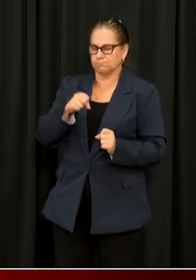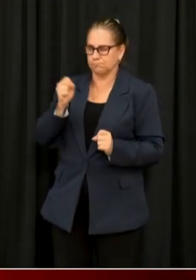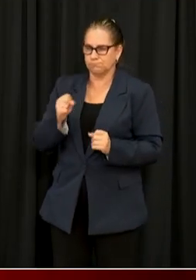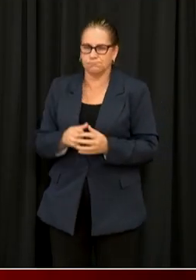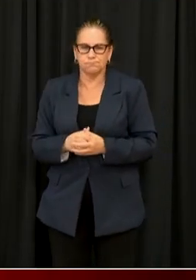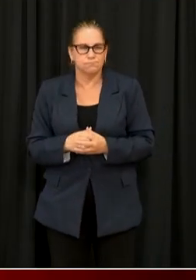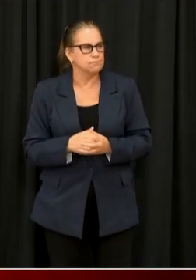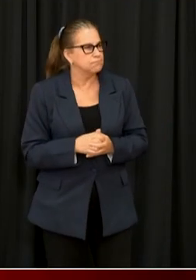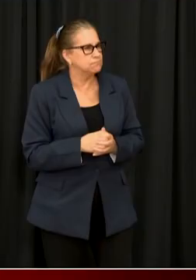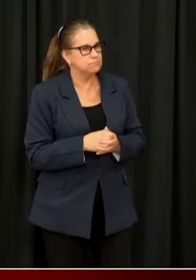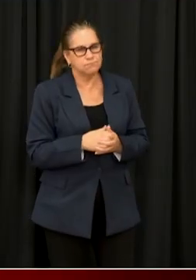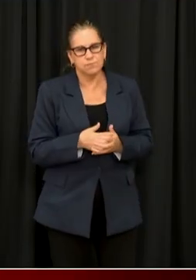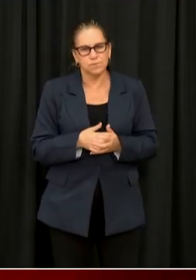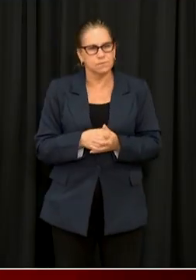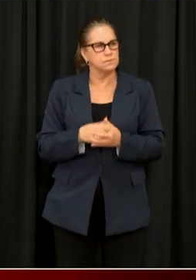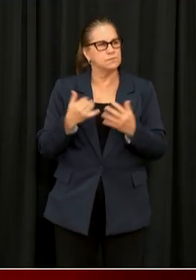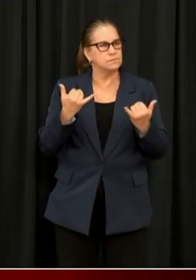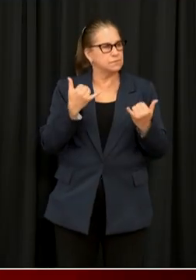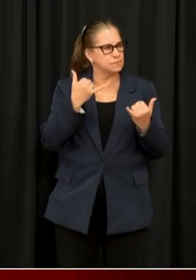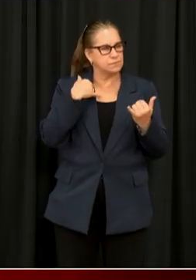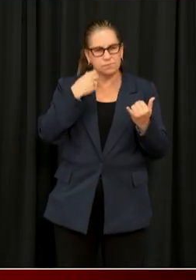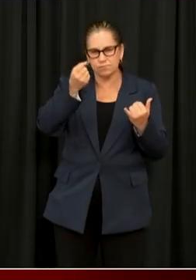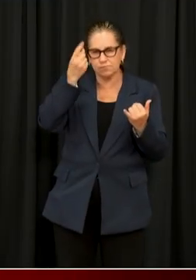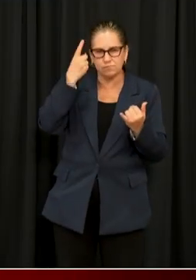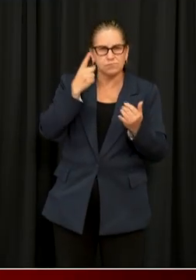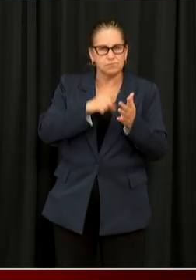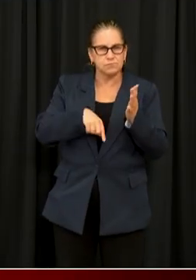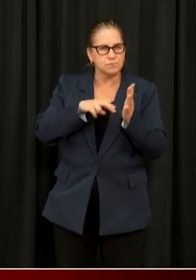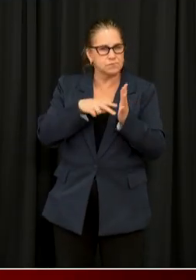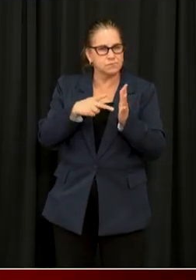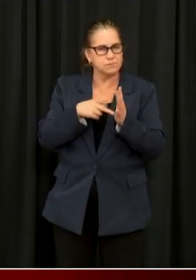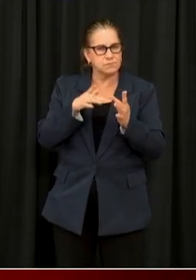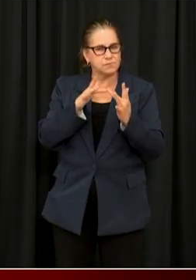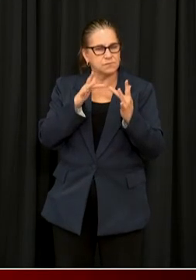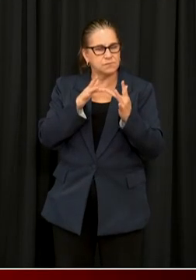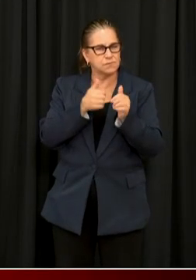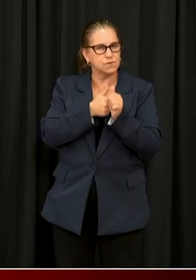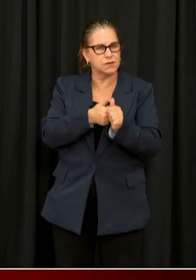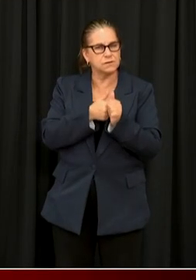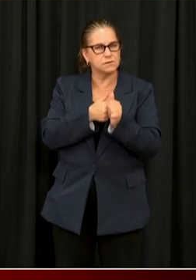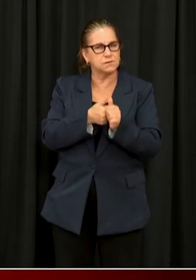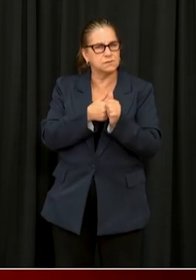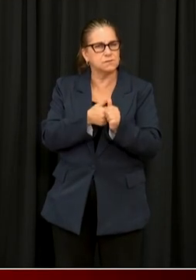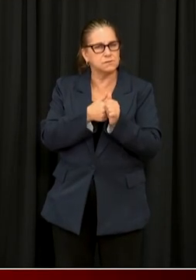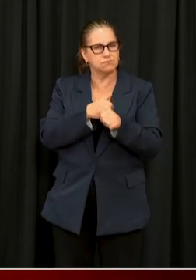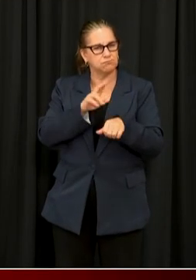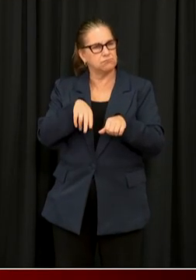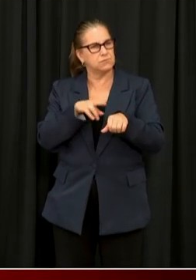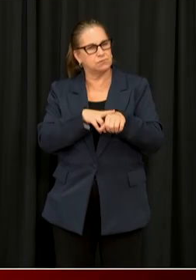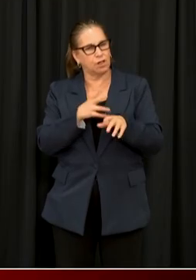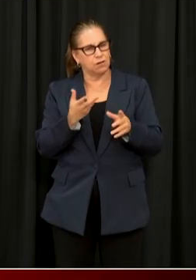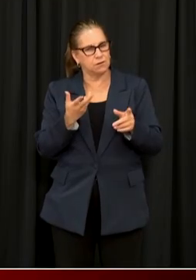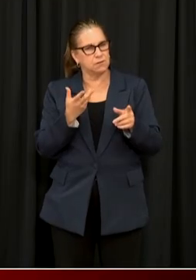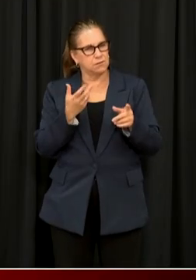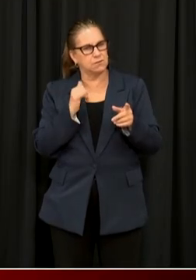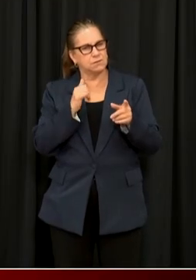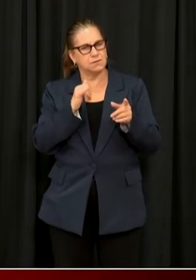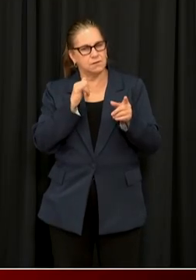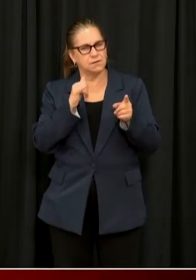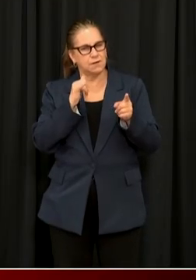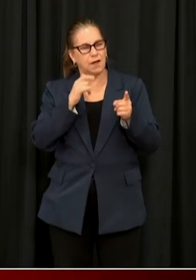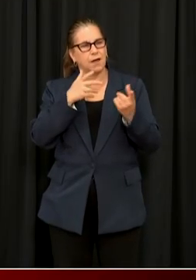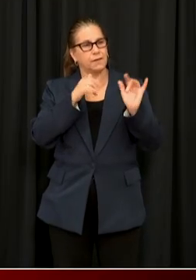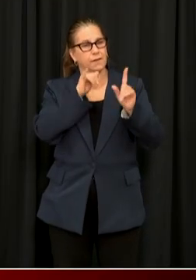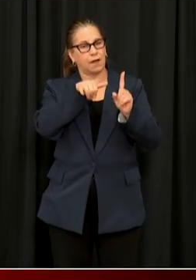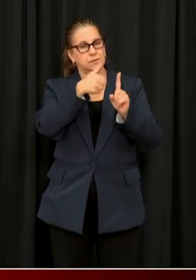have come to know nationally as contact tracing, which is a detailed process of identifying individuals